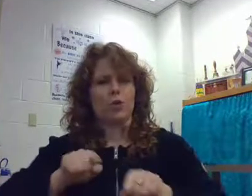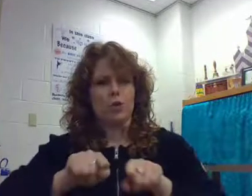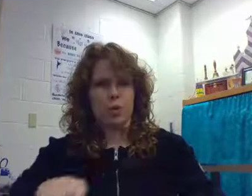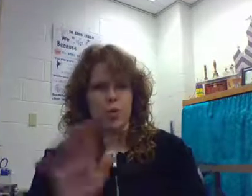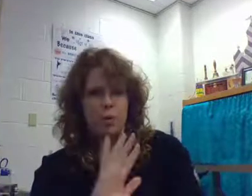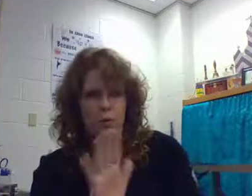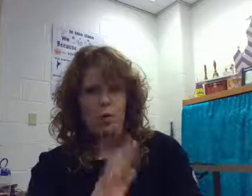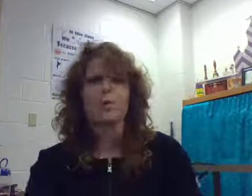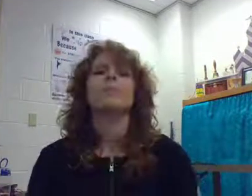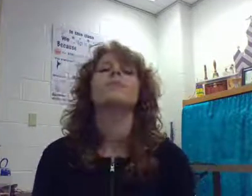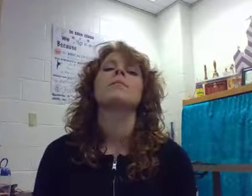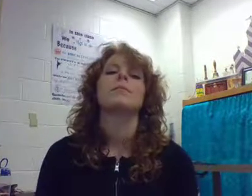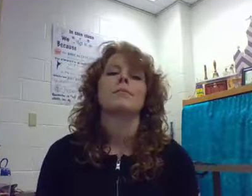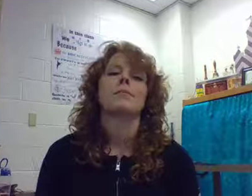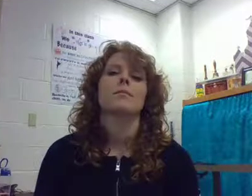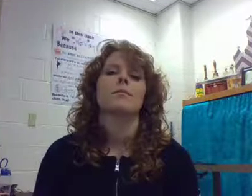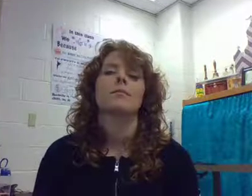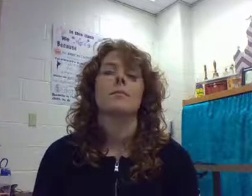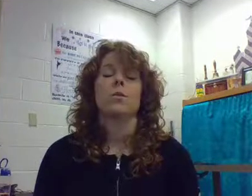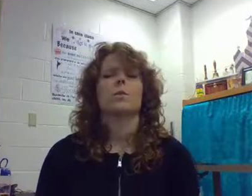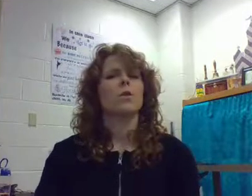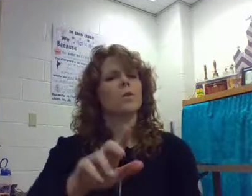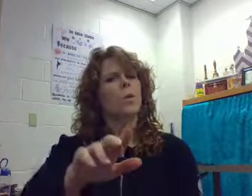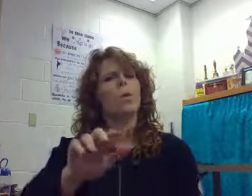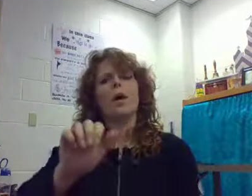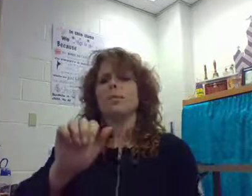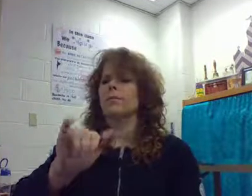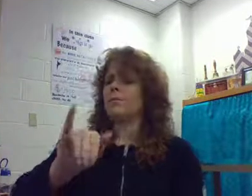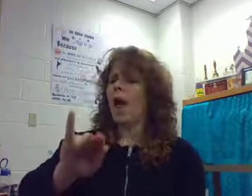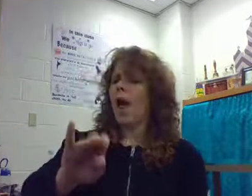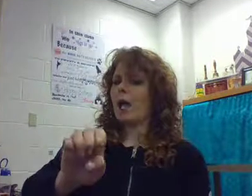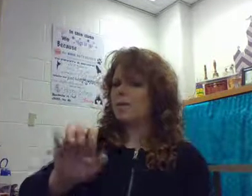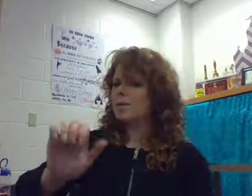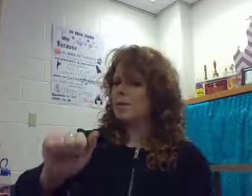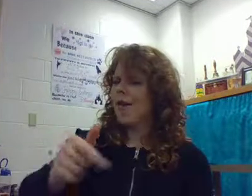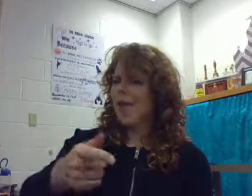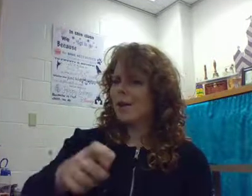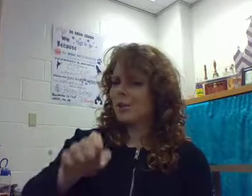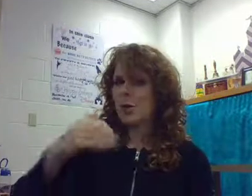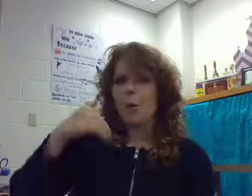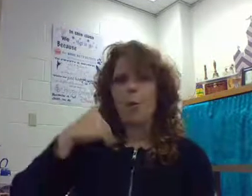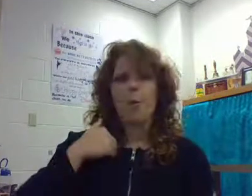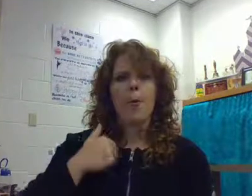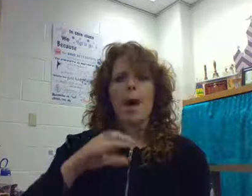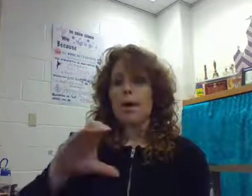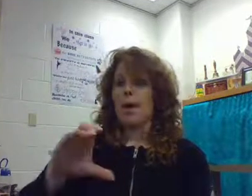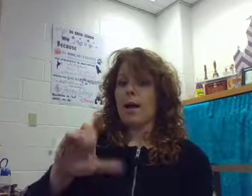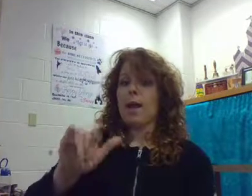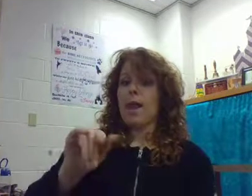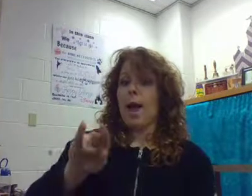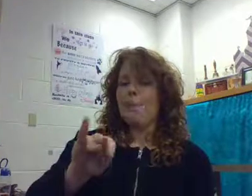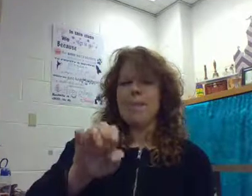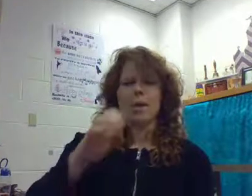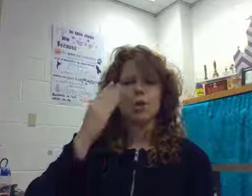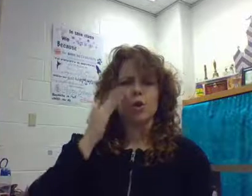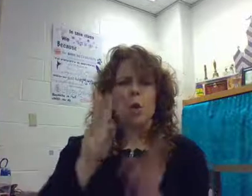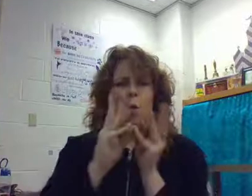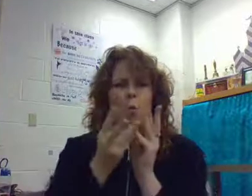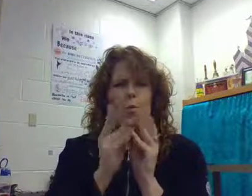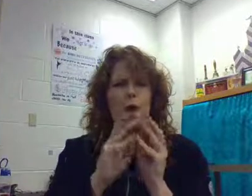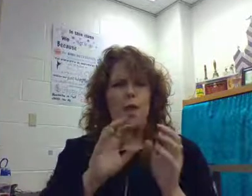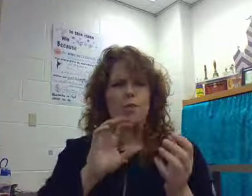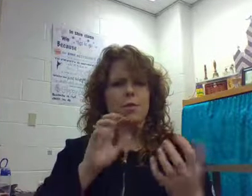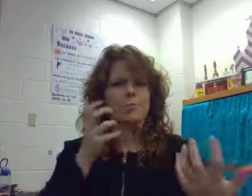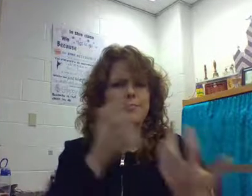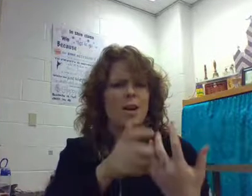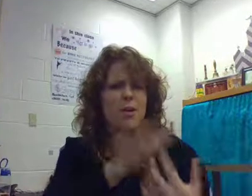started. After the last ice age, there were changes in the climate. This affected the plants and animals found in each area.